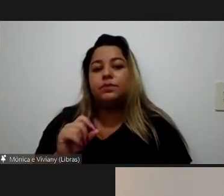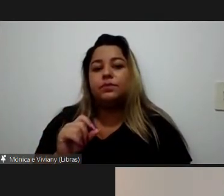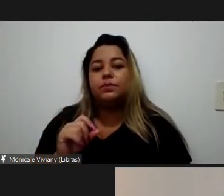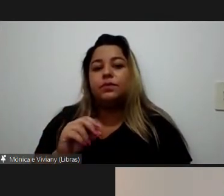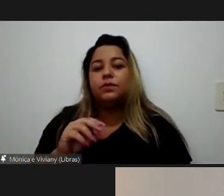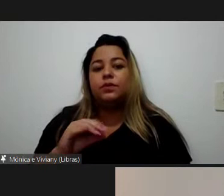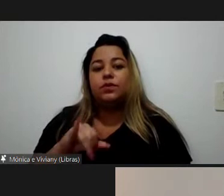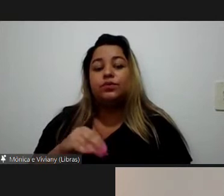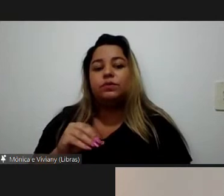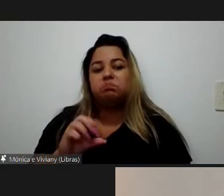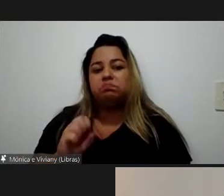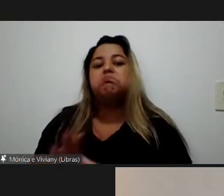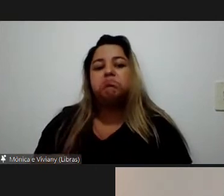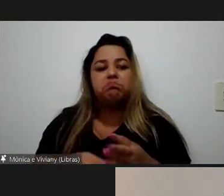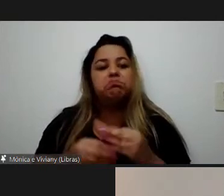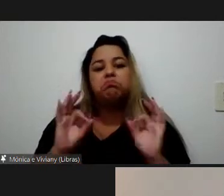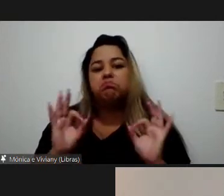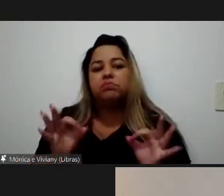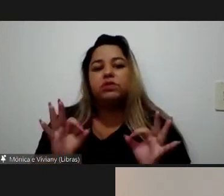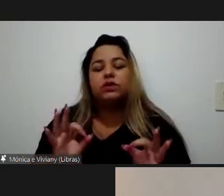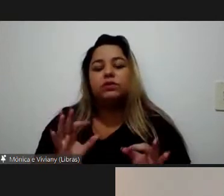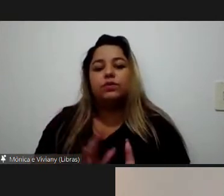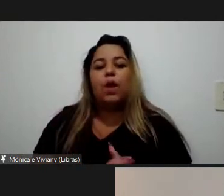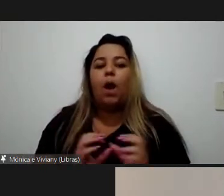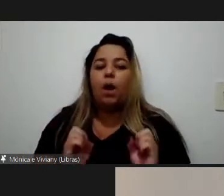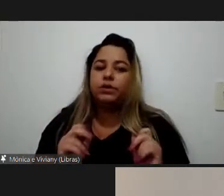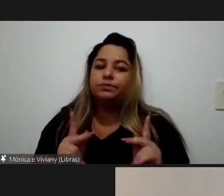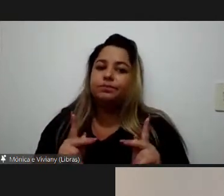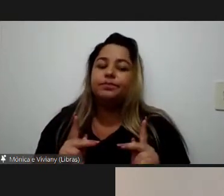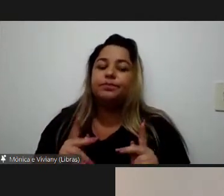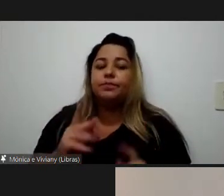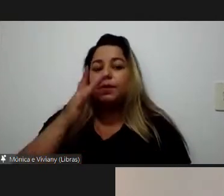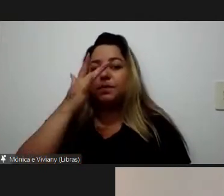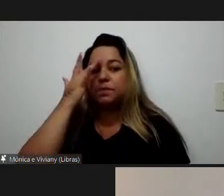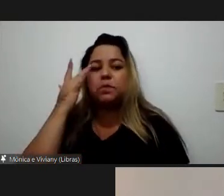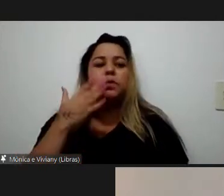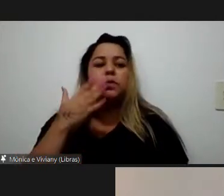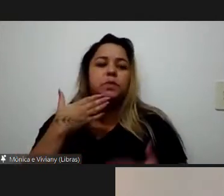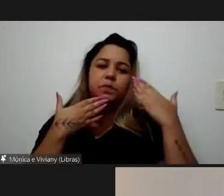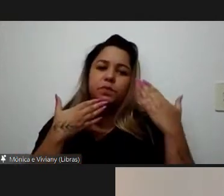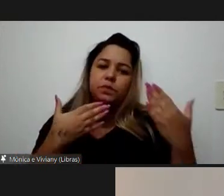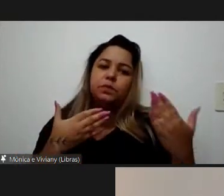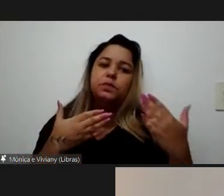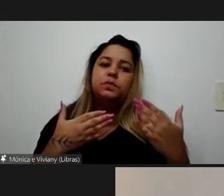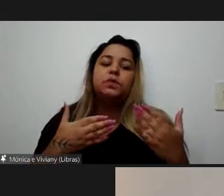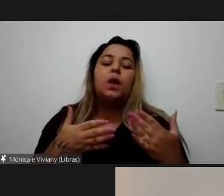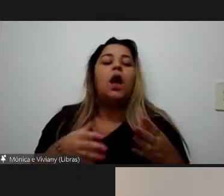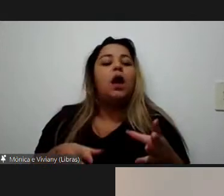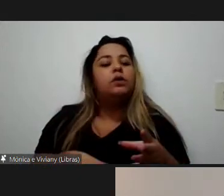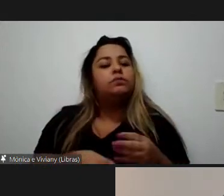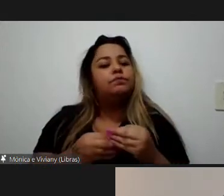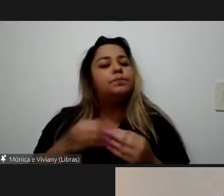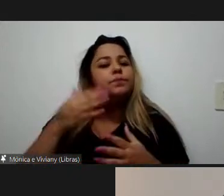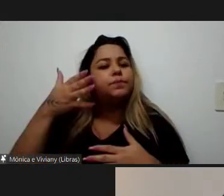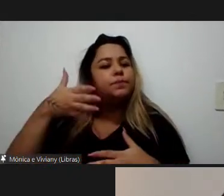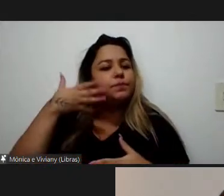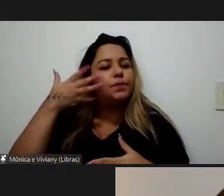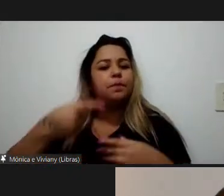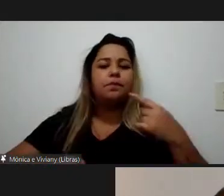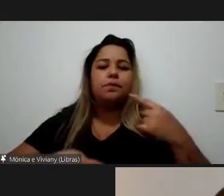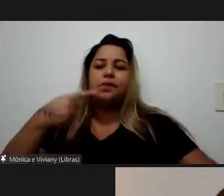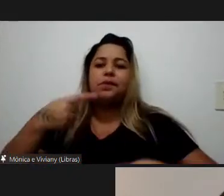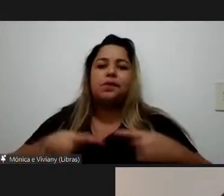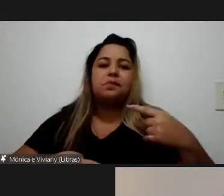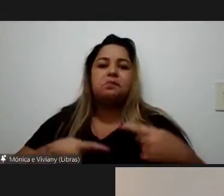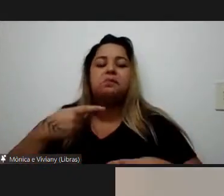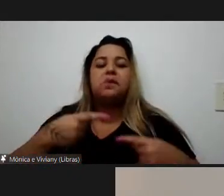No, I tudo think that's Maria José said everything. Thank Pessoal, you. muito So, obrigada pelas thank you excelentes very contribuições por much for your parte e